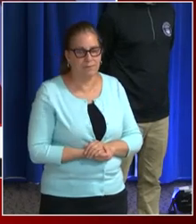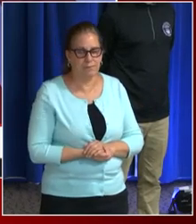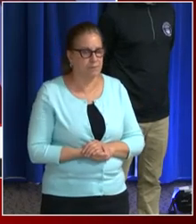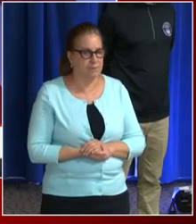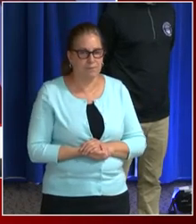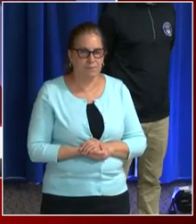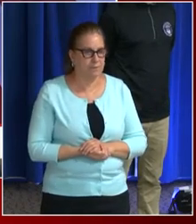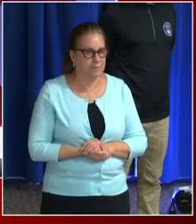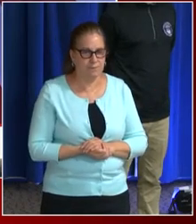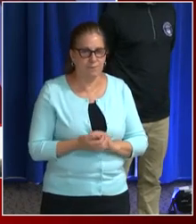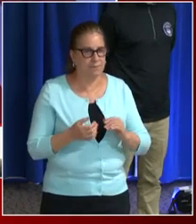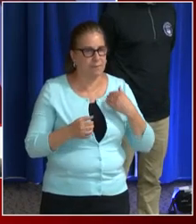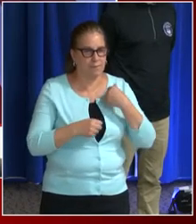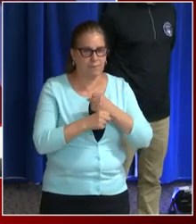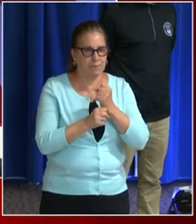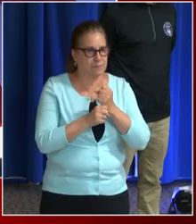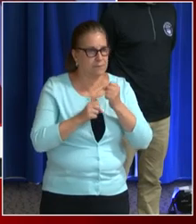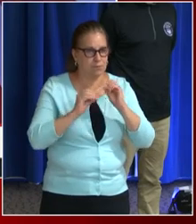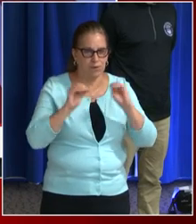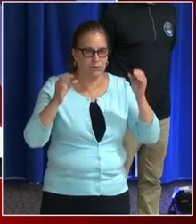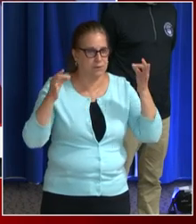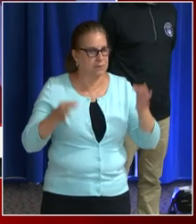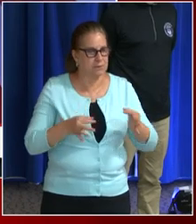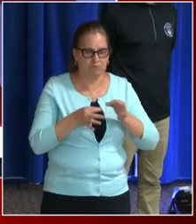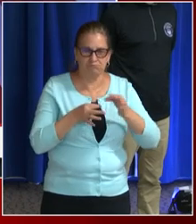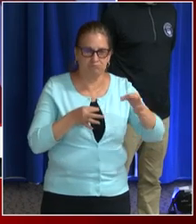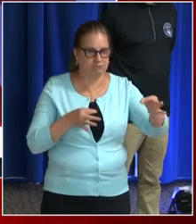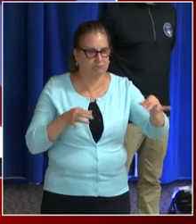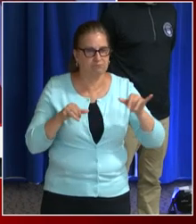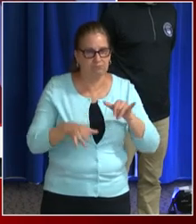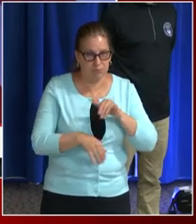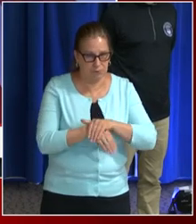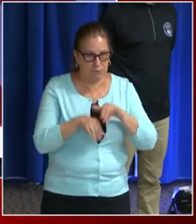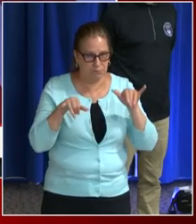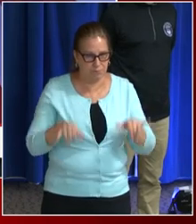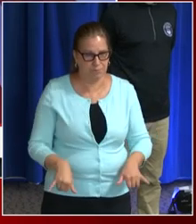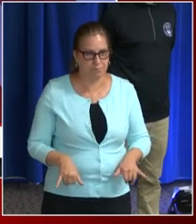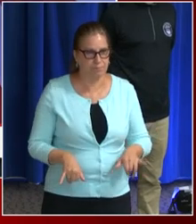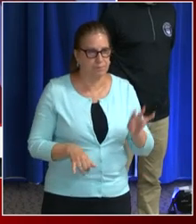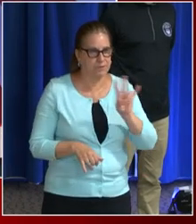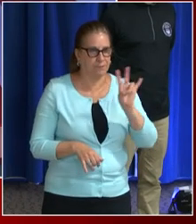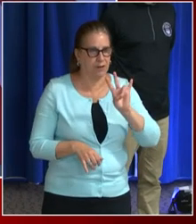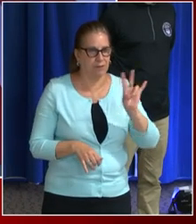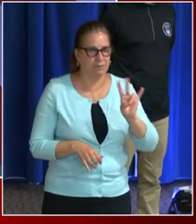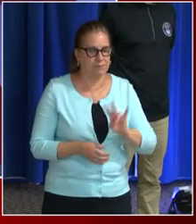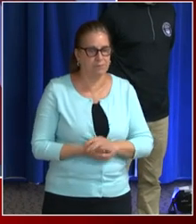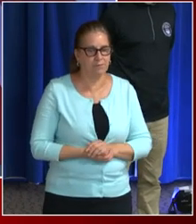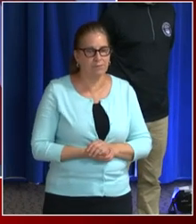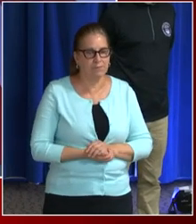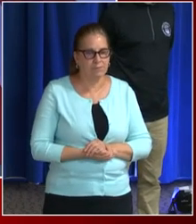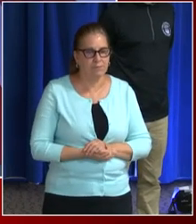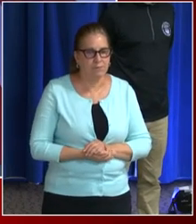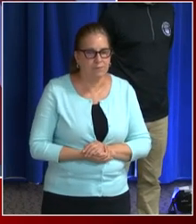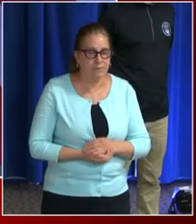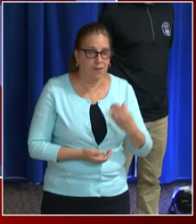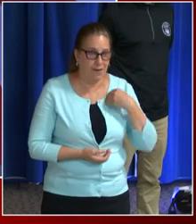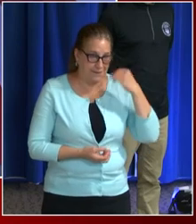no decisions about extending it beyond tonight, and we have thought long and hard